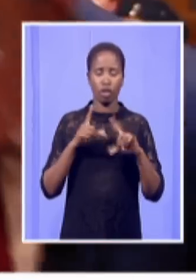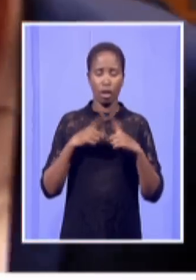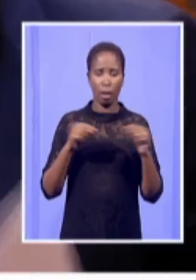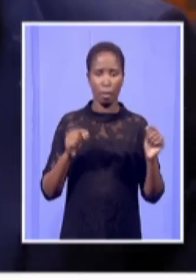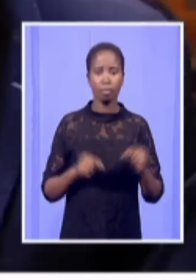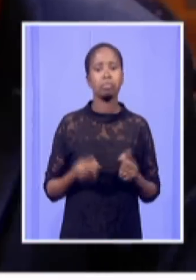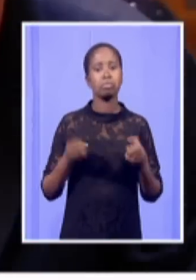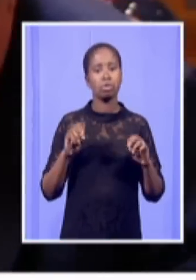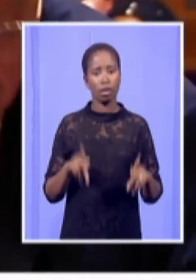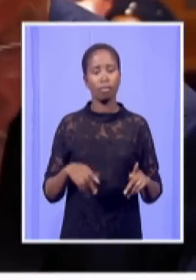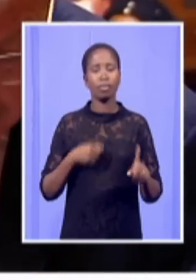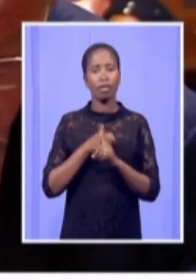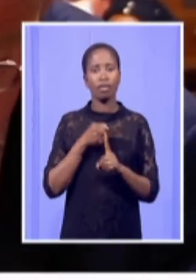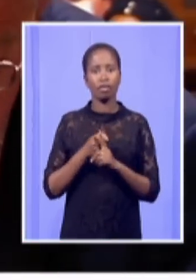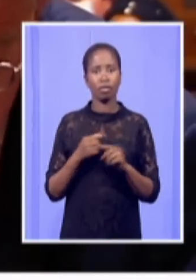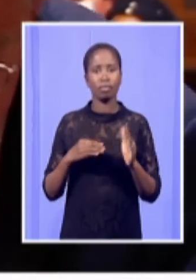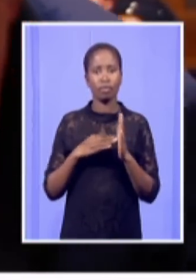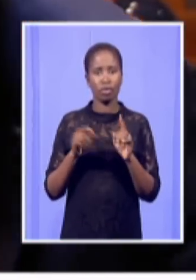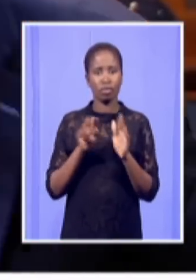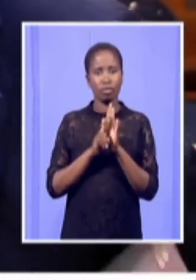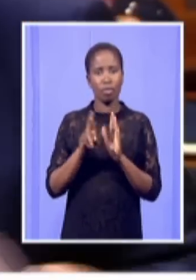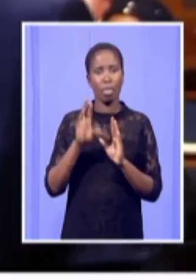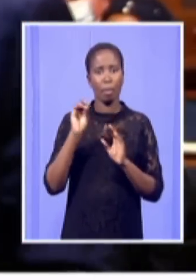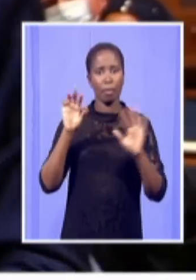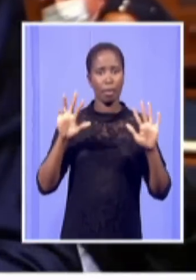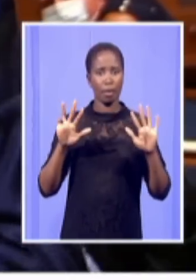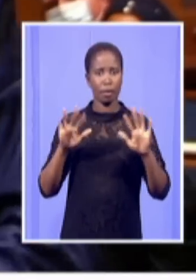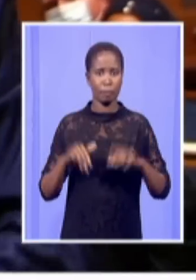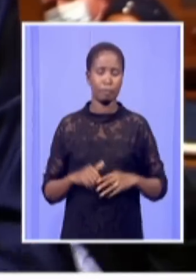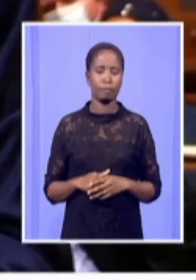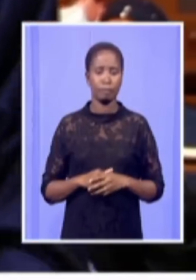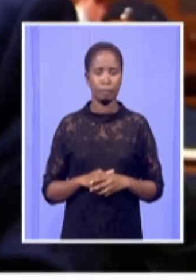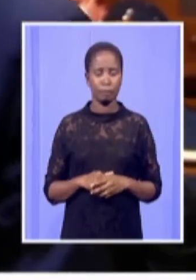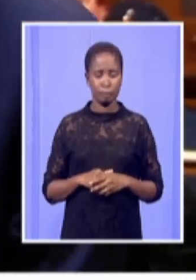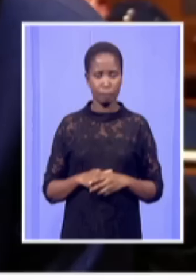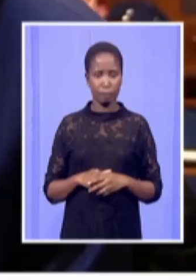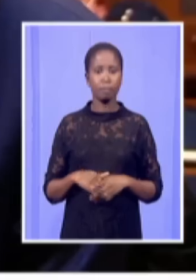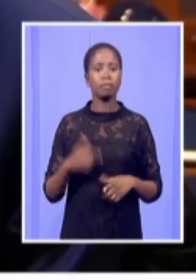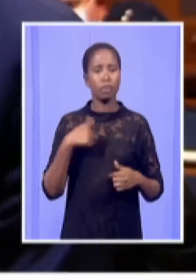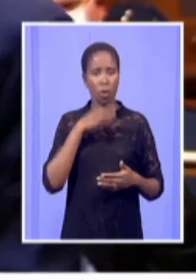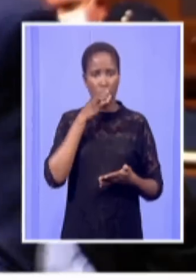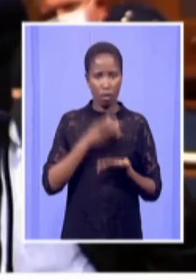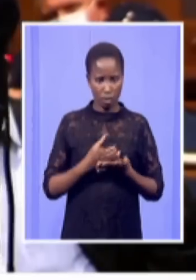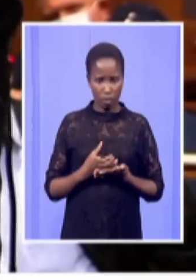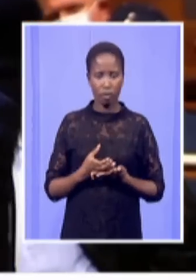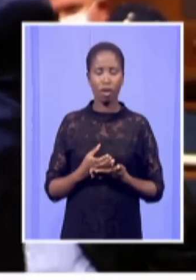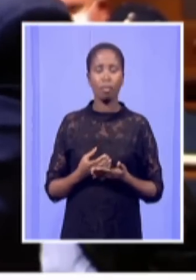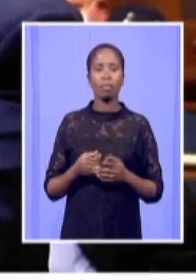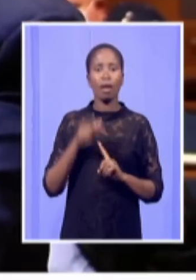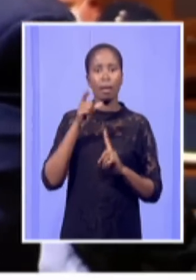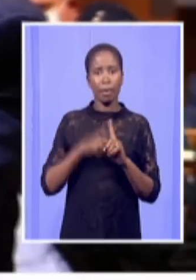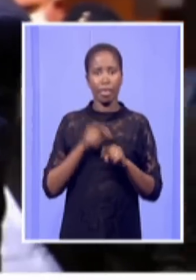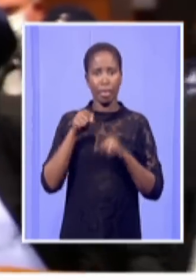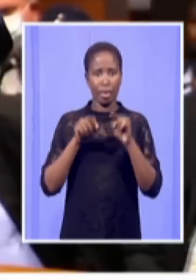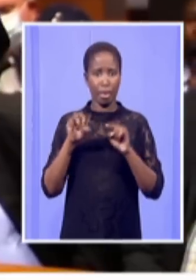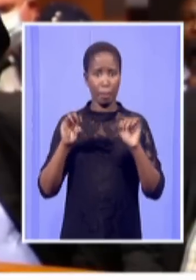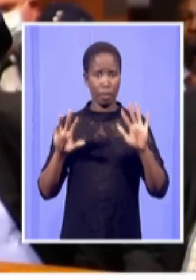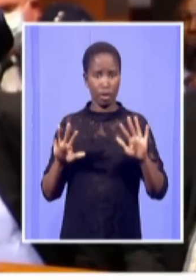Doflin for number 9. May it please the Court, Your Worship, I confirm my appearance on behalf of accused number 9, Mr.